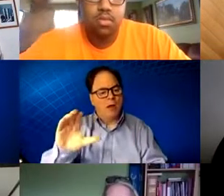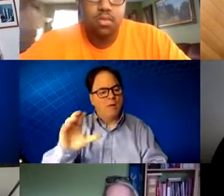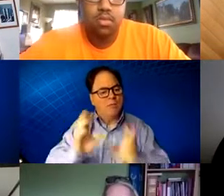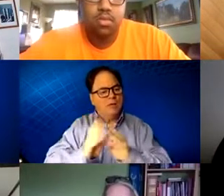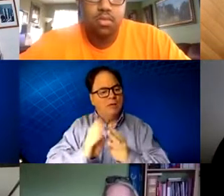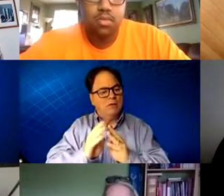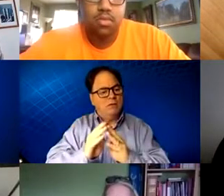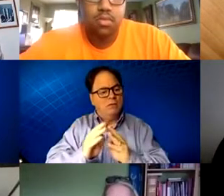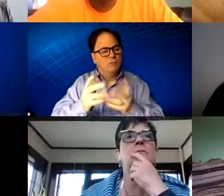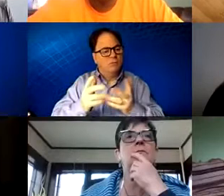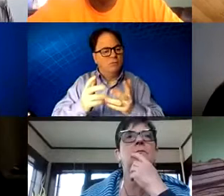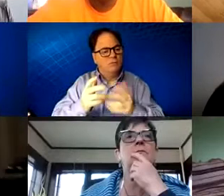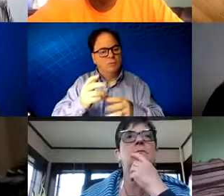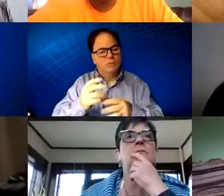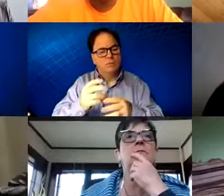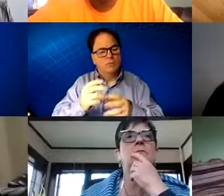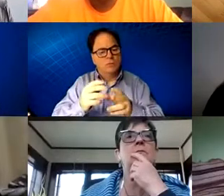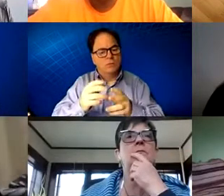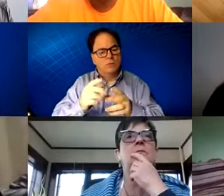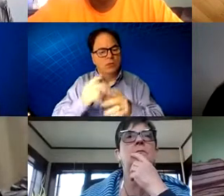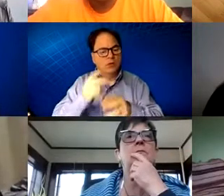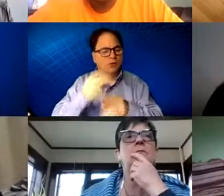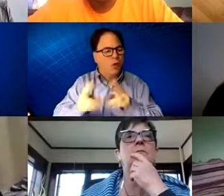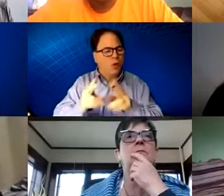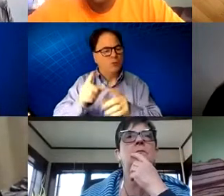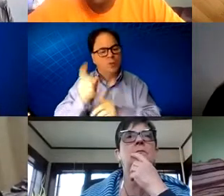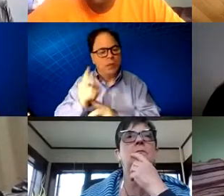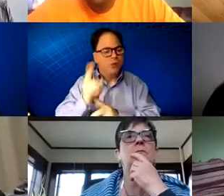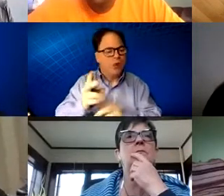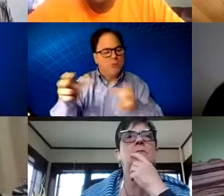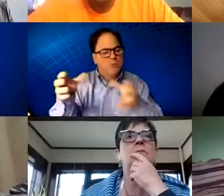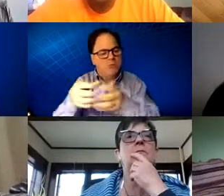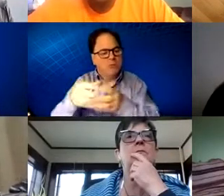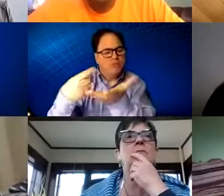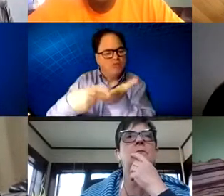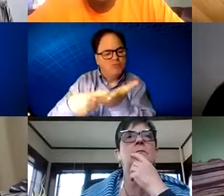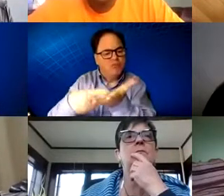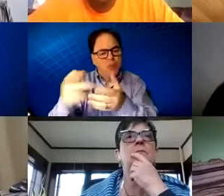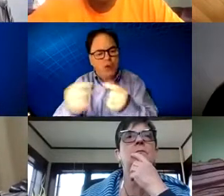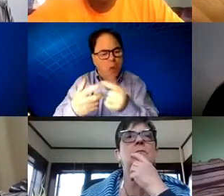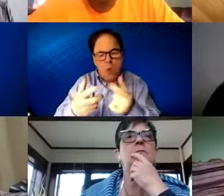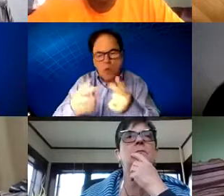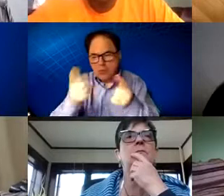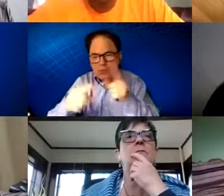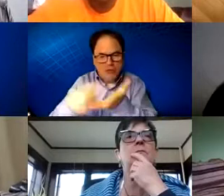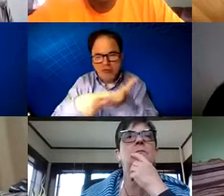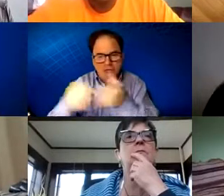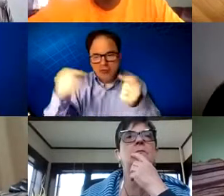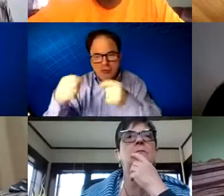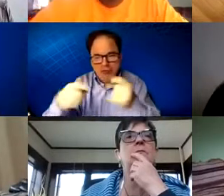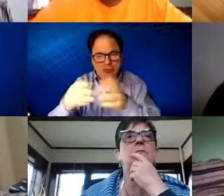that many times there are ad hoc meetings that take place. You know, short, maybe quick 2-3